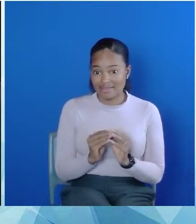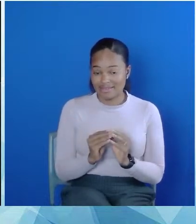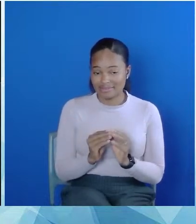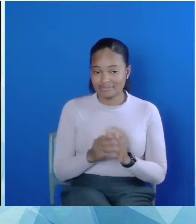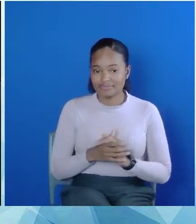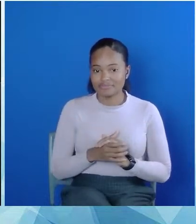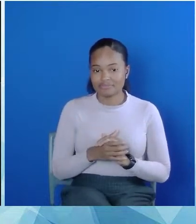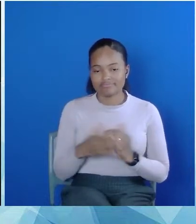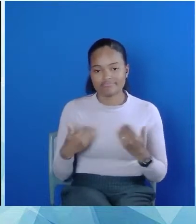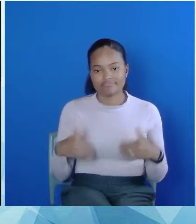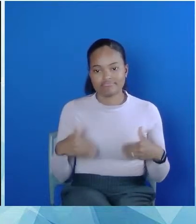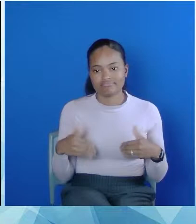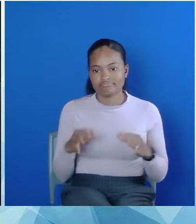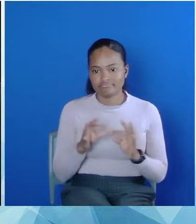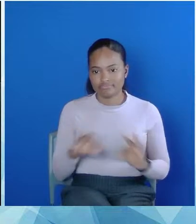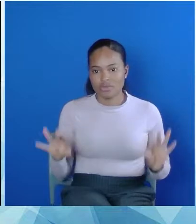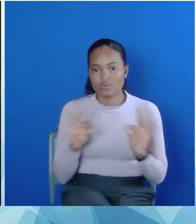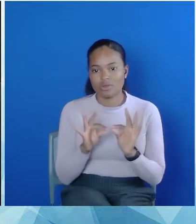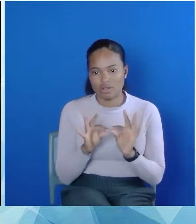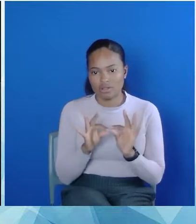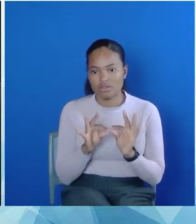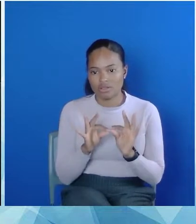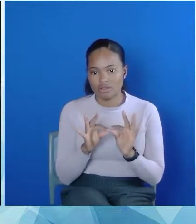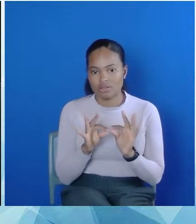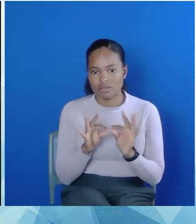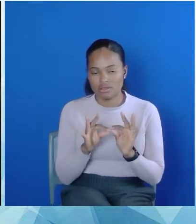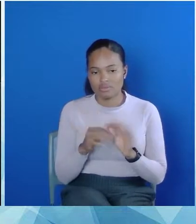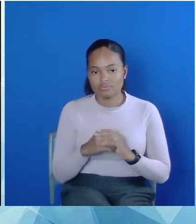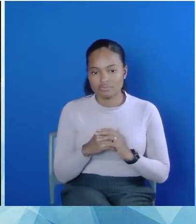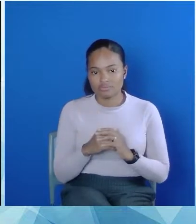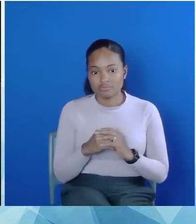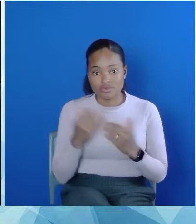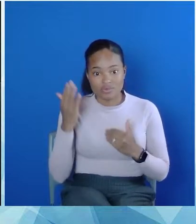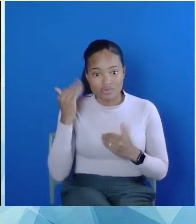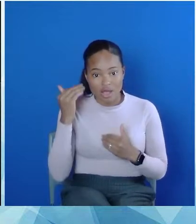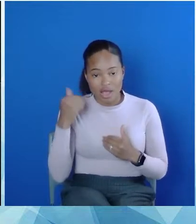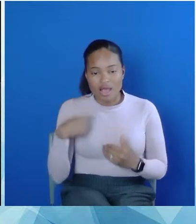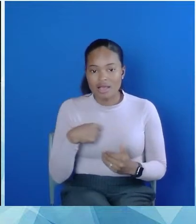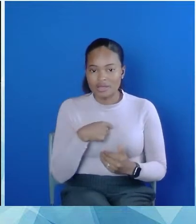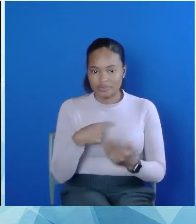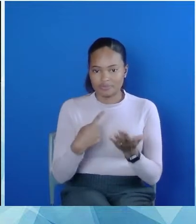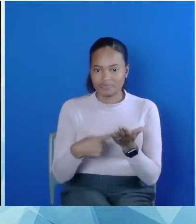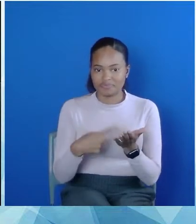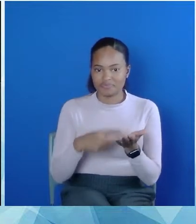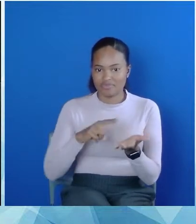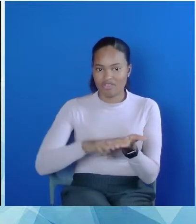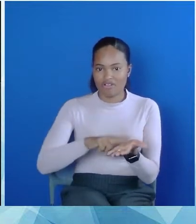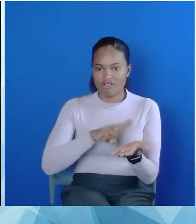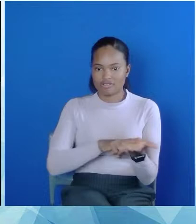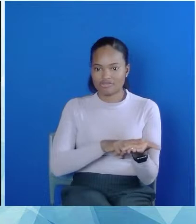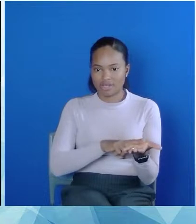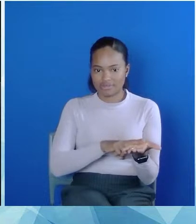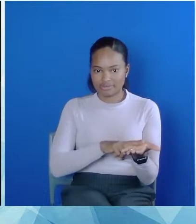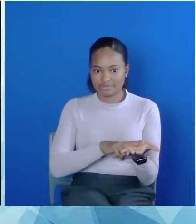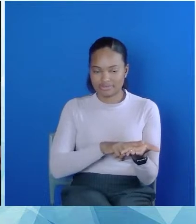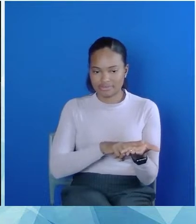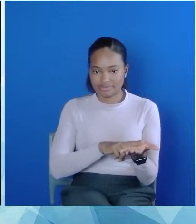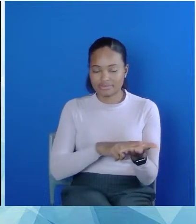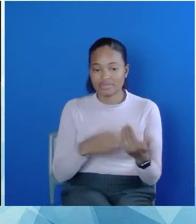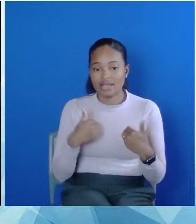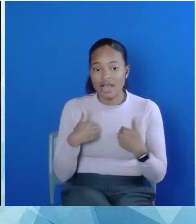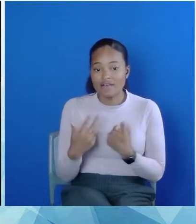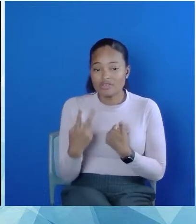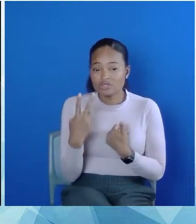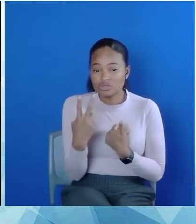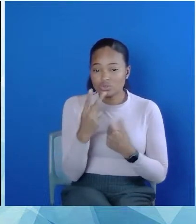is a critical meeting because we are talking about contracts. We have 2 kinds of